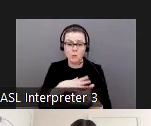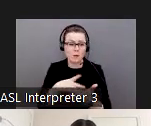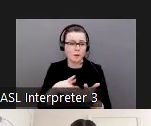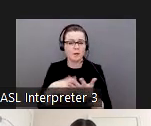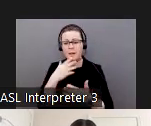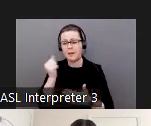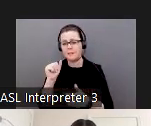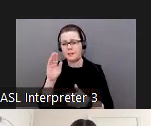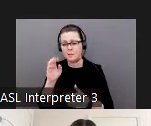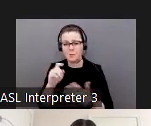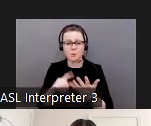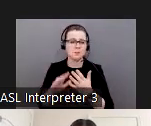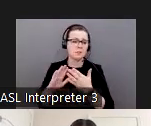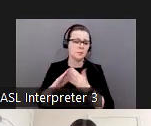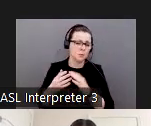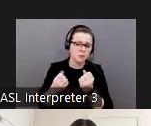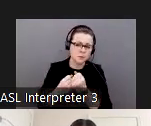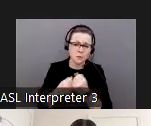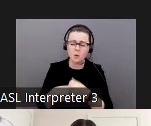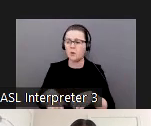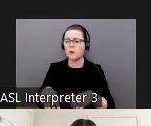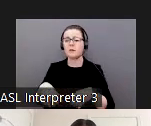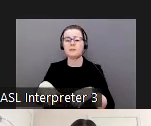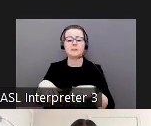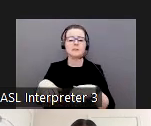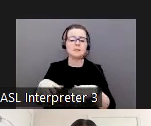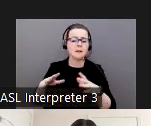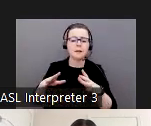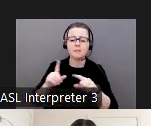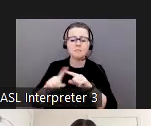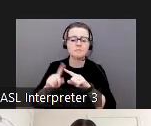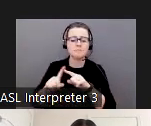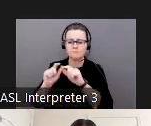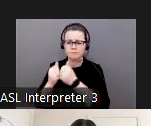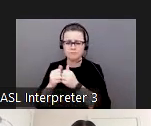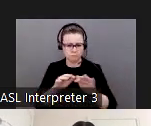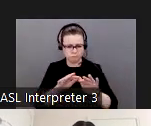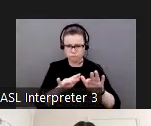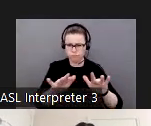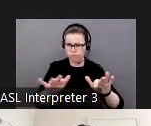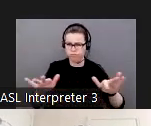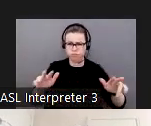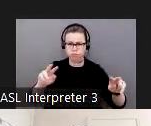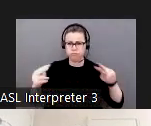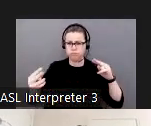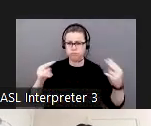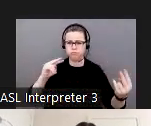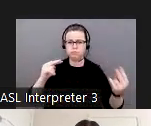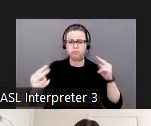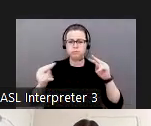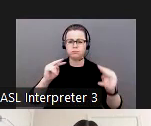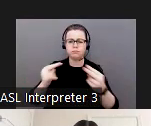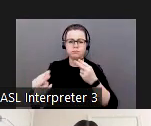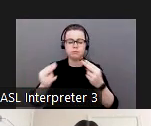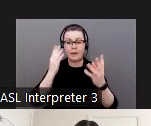New Canadians organizations, and we really want to have that wide understanding of experiences